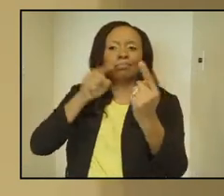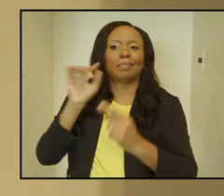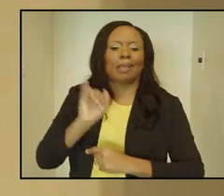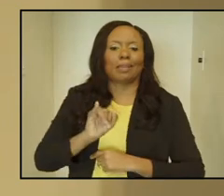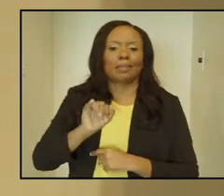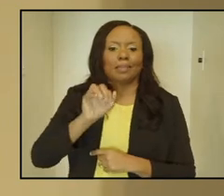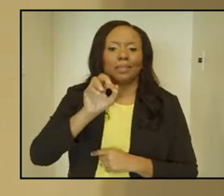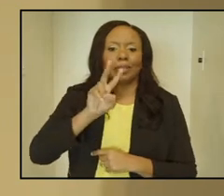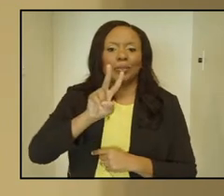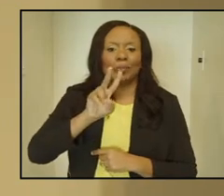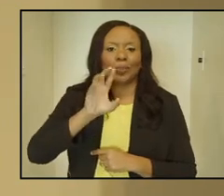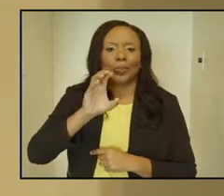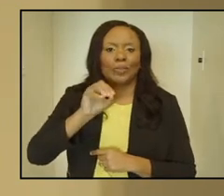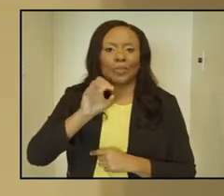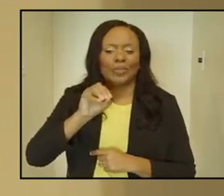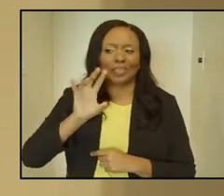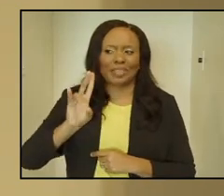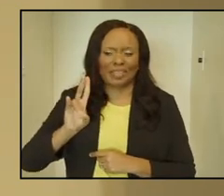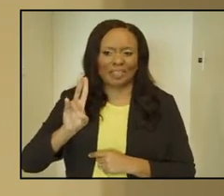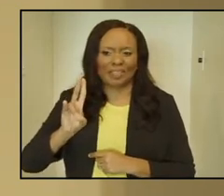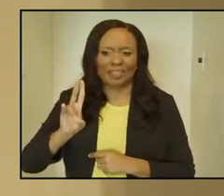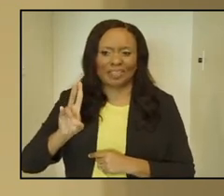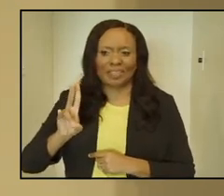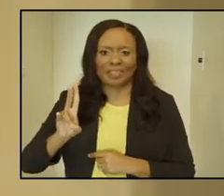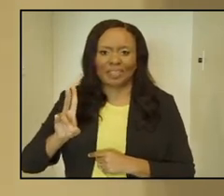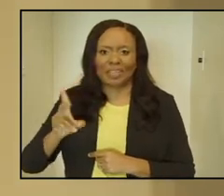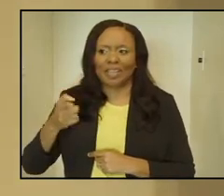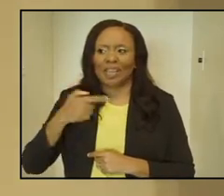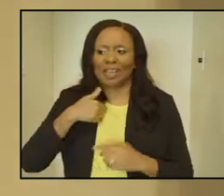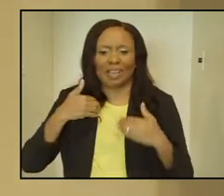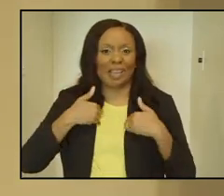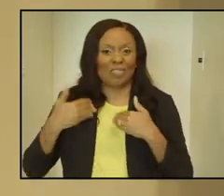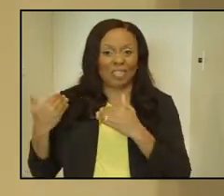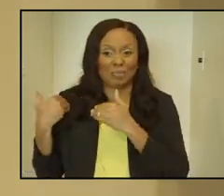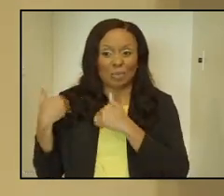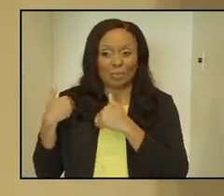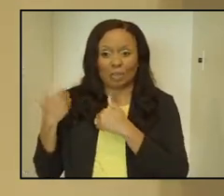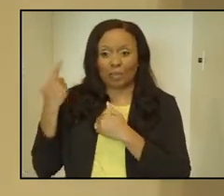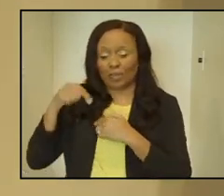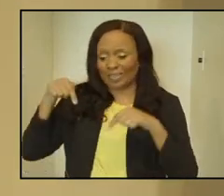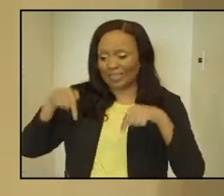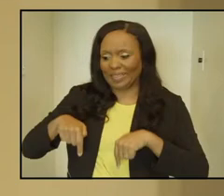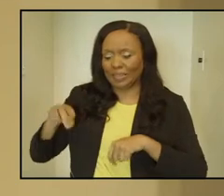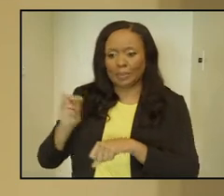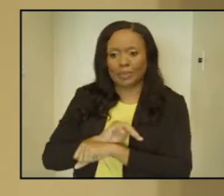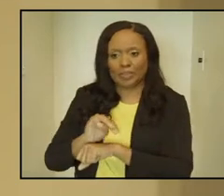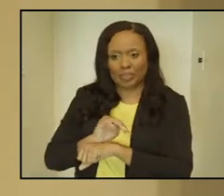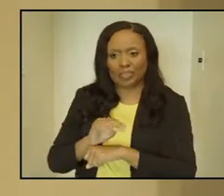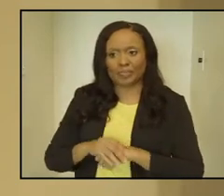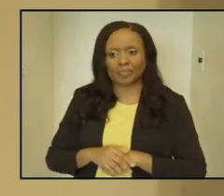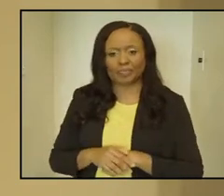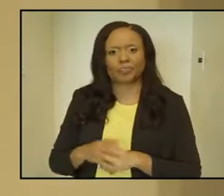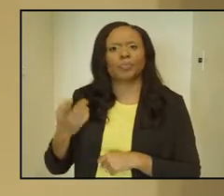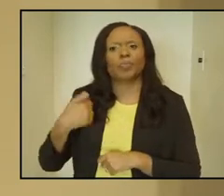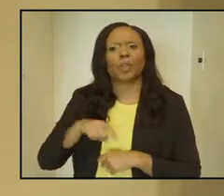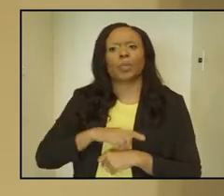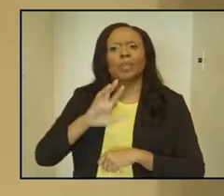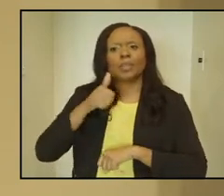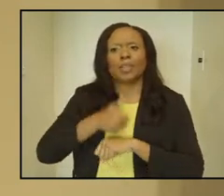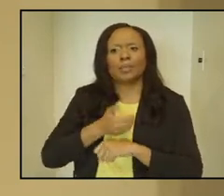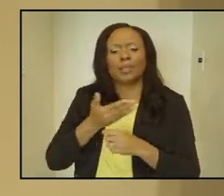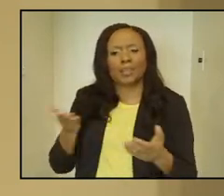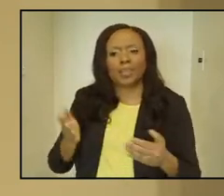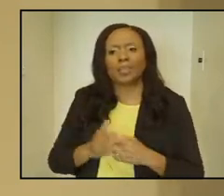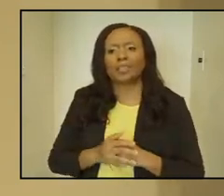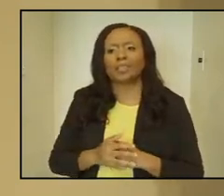2007, when I had responsibility for this ministry. And we started to put things in place, and then we lost